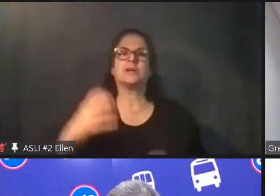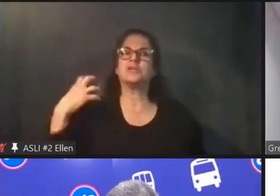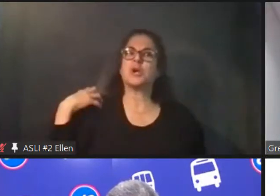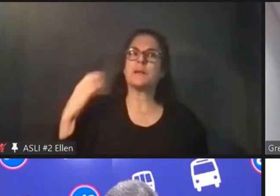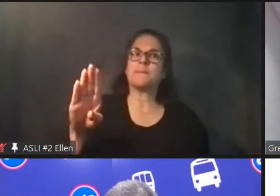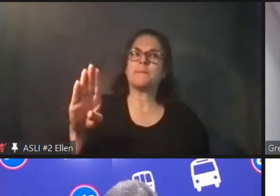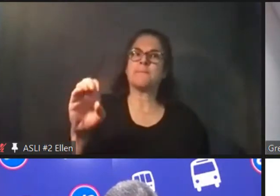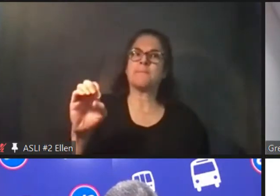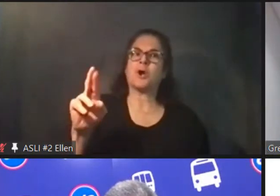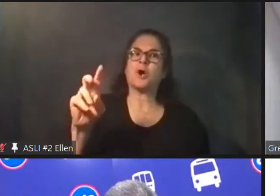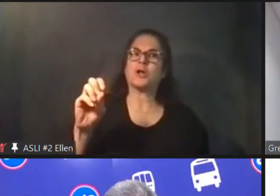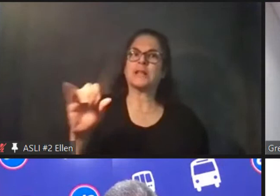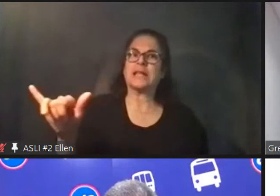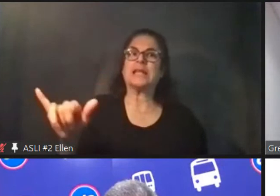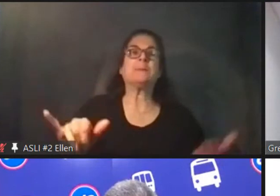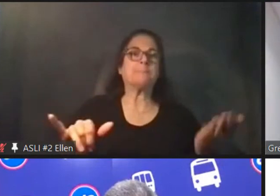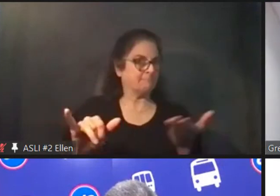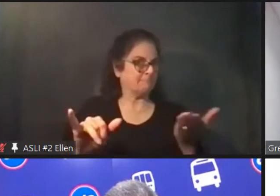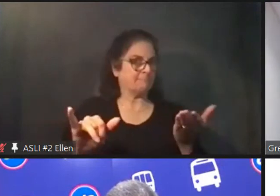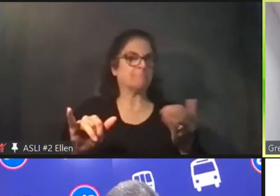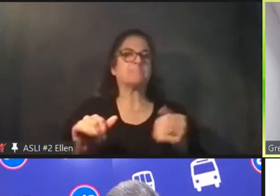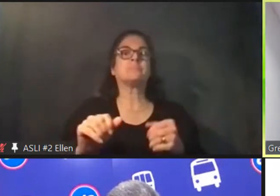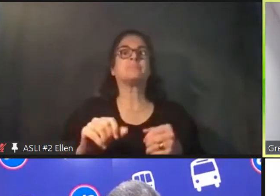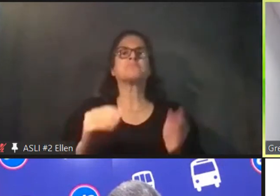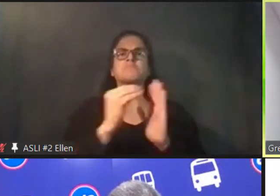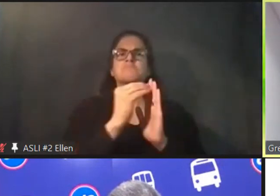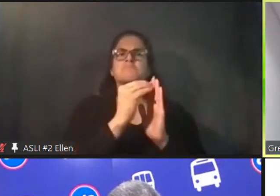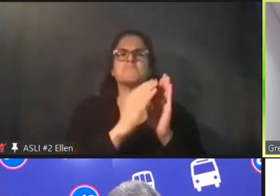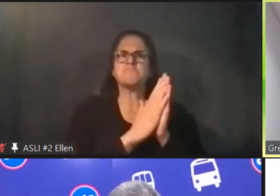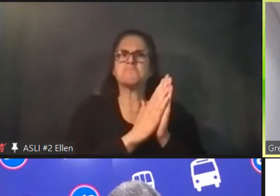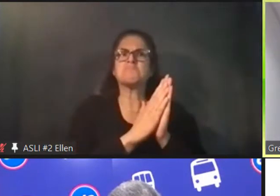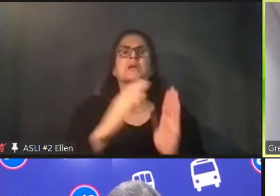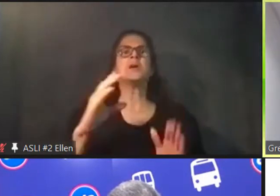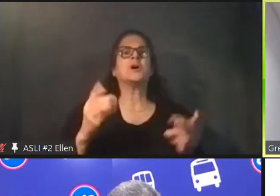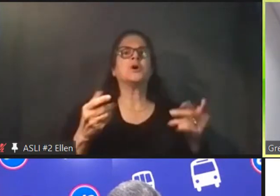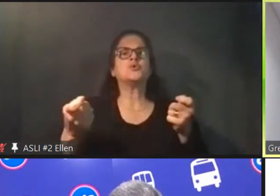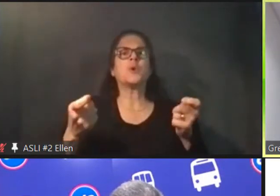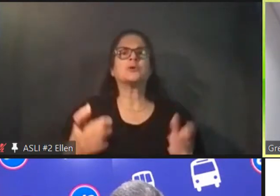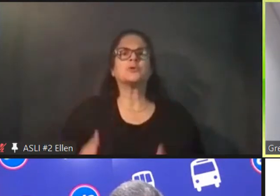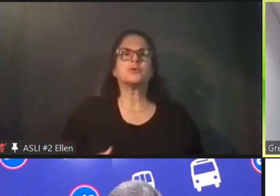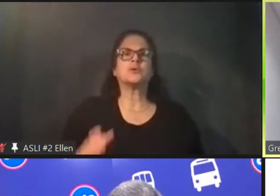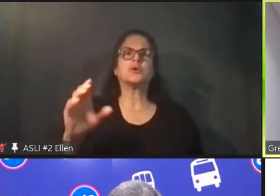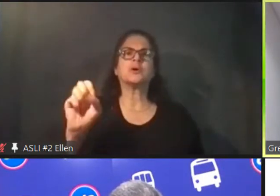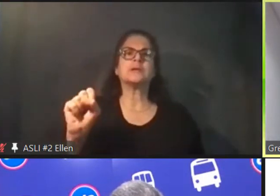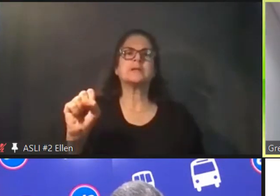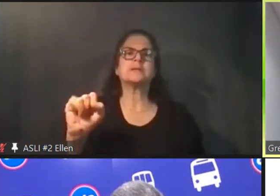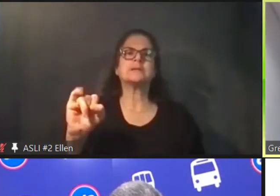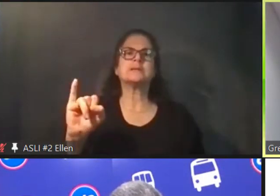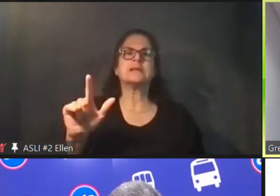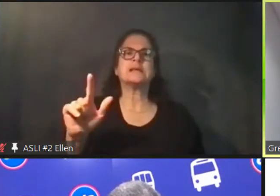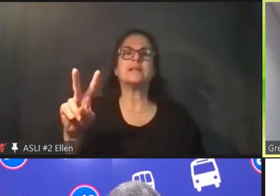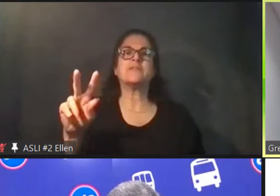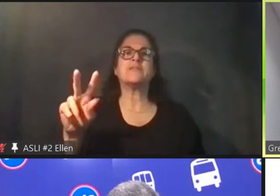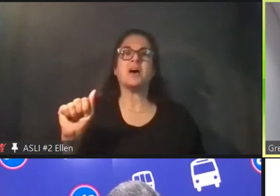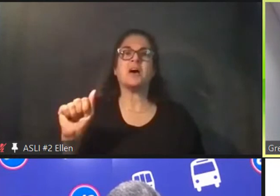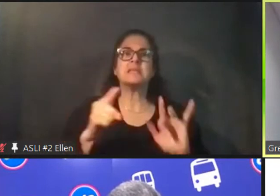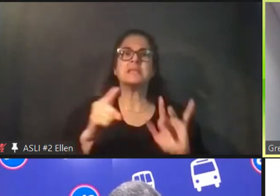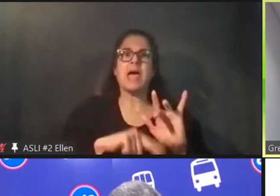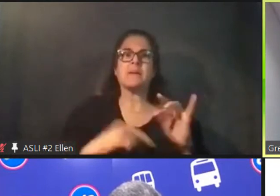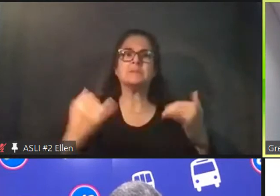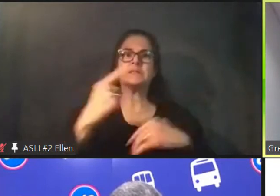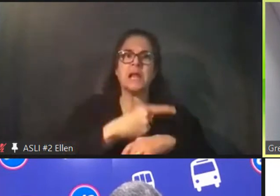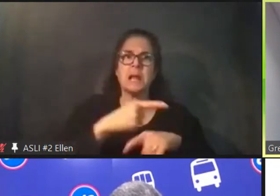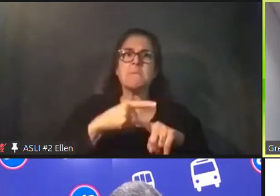Here. Oh, and let the record note that Director Silva is absent today. We have a quorum, sir.